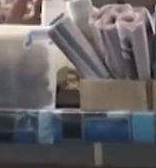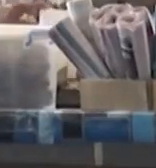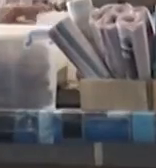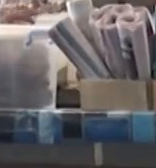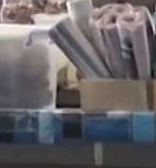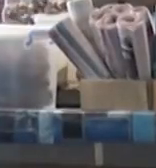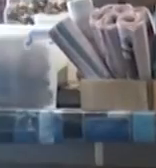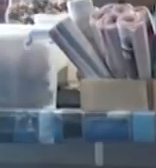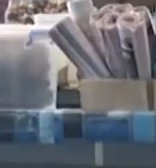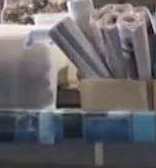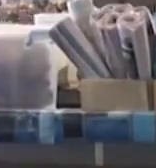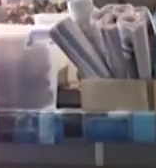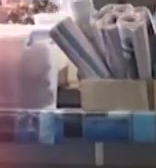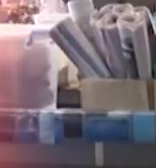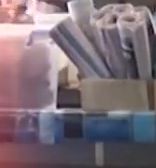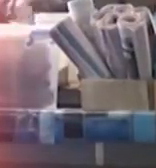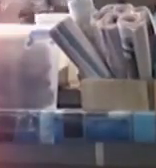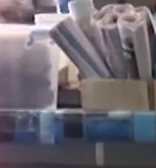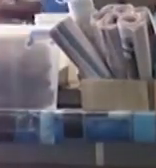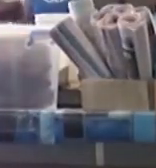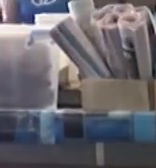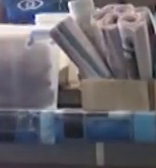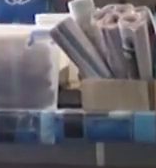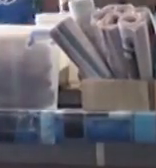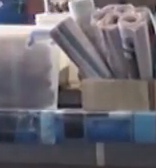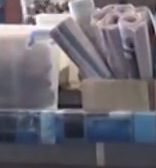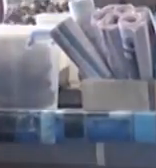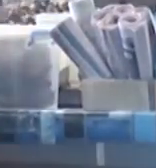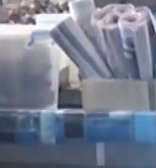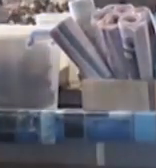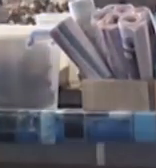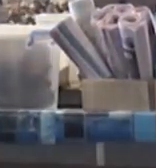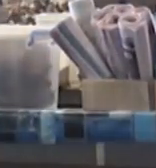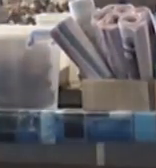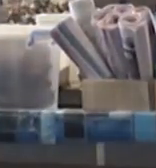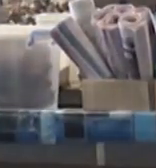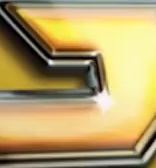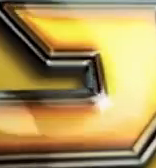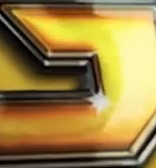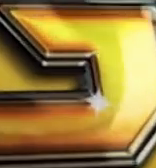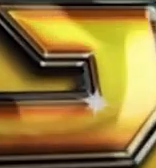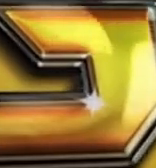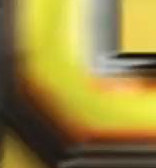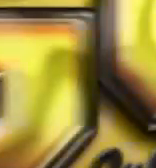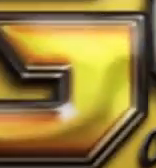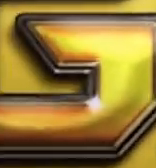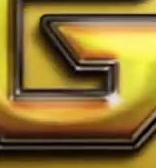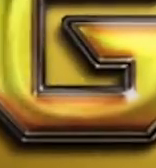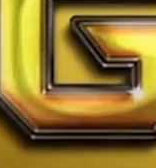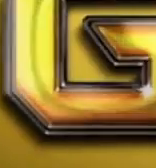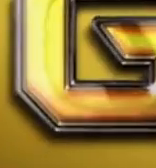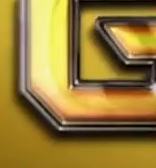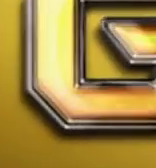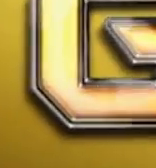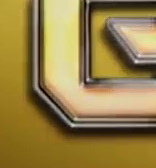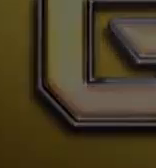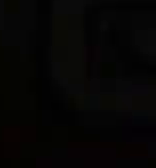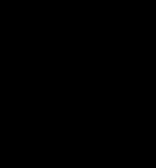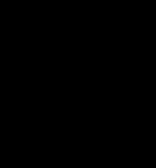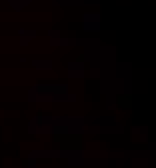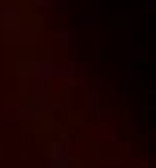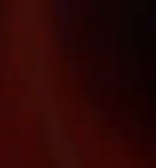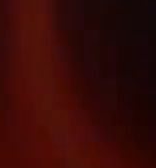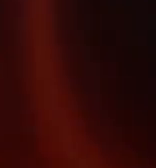Hi, Bula. I'm Selai from Nandi. I love Gold FM, only the classic hits. Gold FM, only the classic